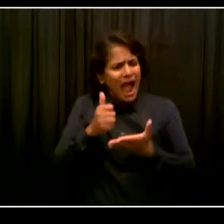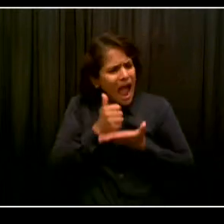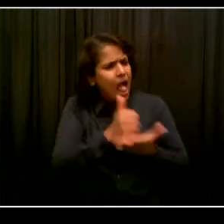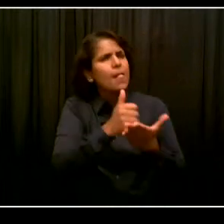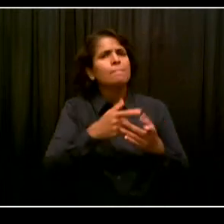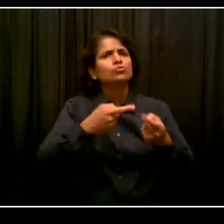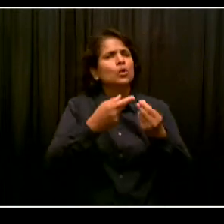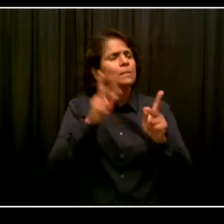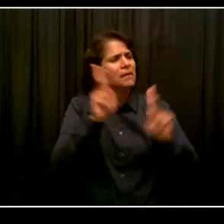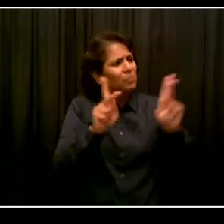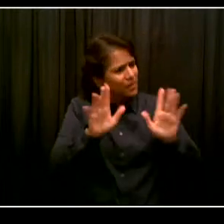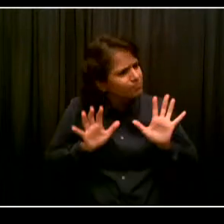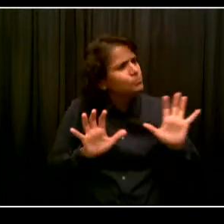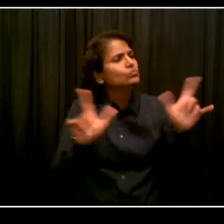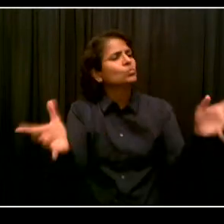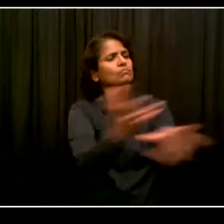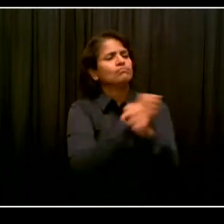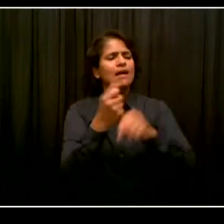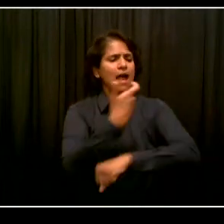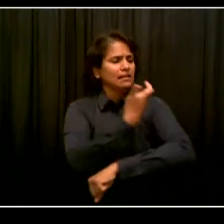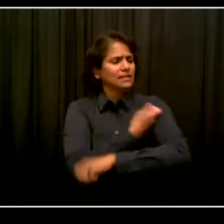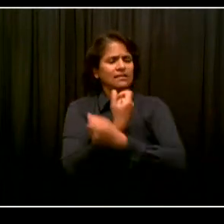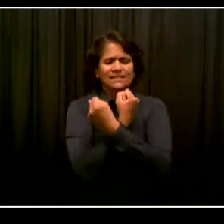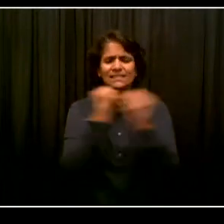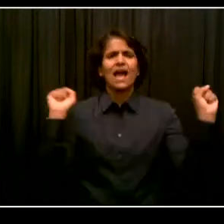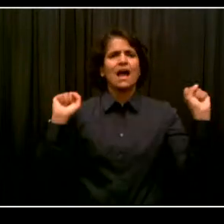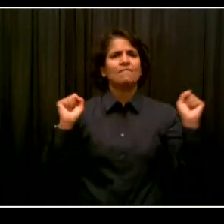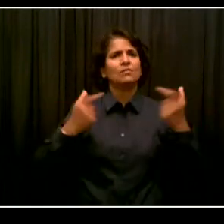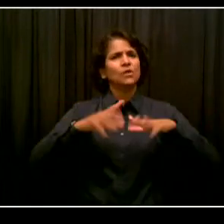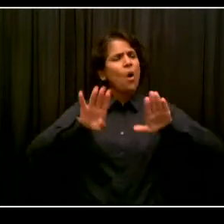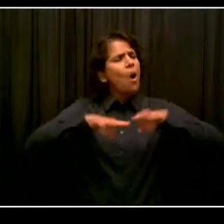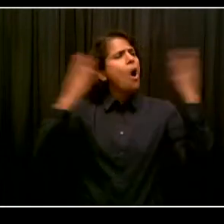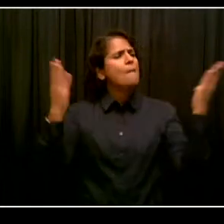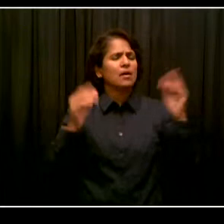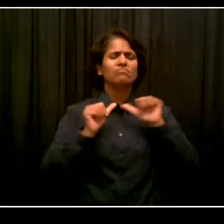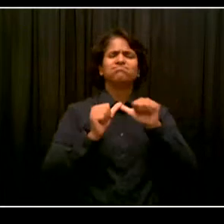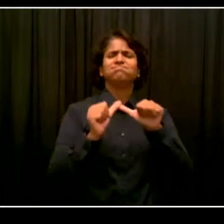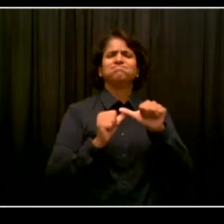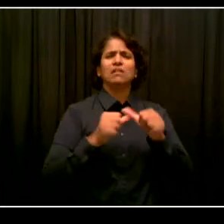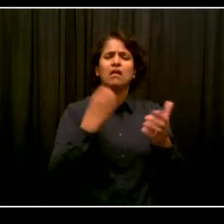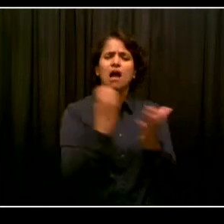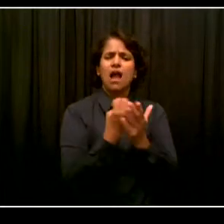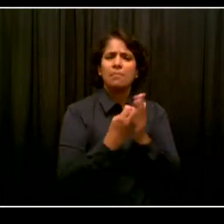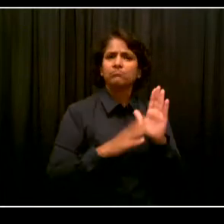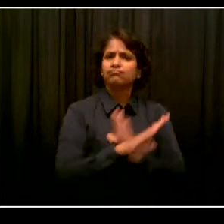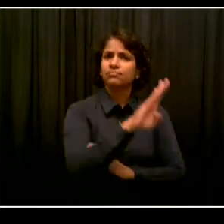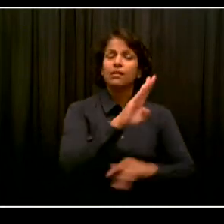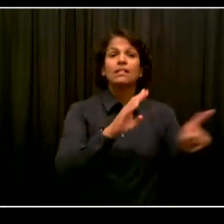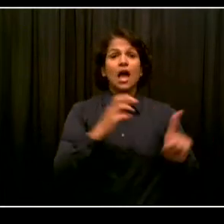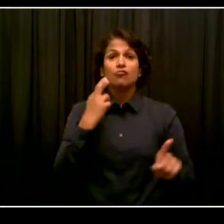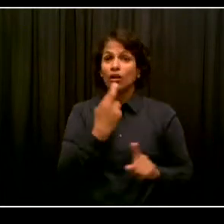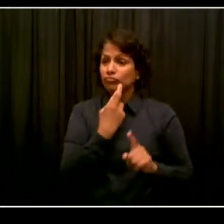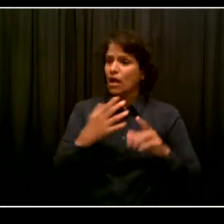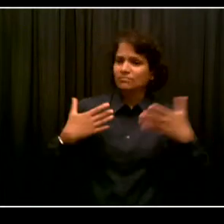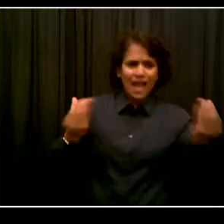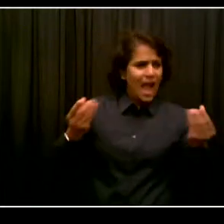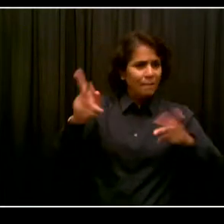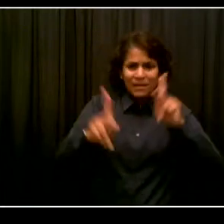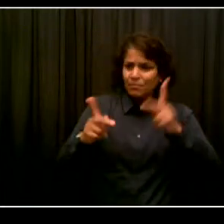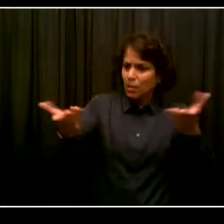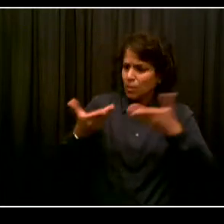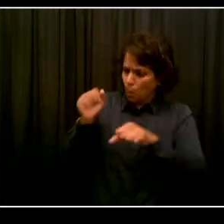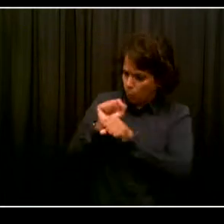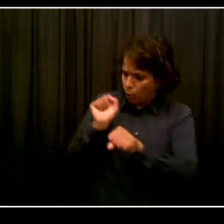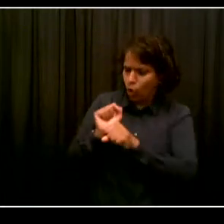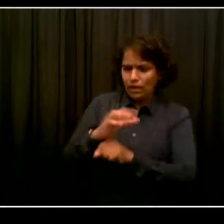The Oyster Bar opened in 1913 and is the oldest restaurant in Grand Central Terminal. We were actually built in the same